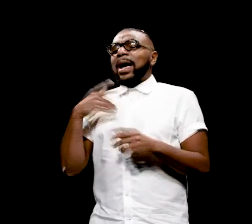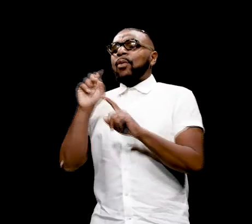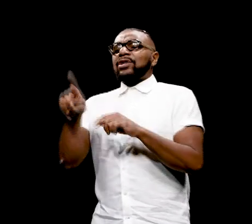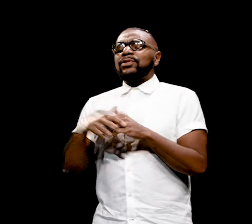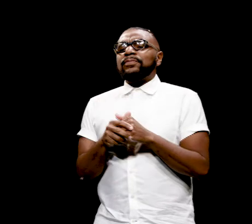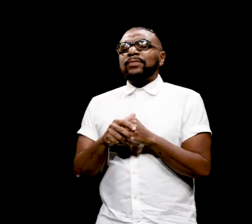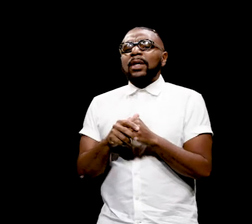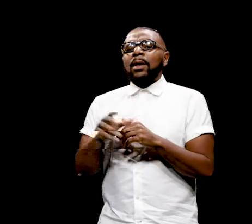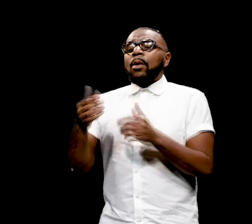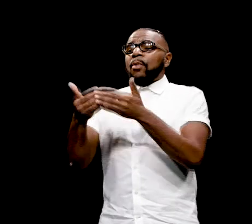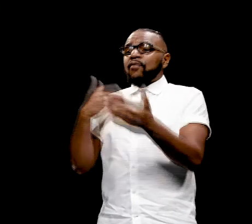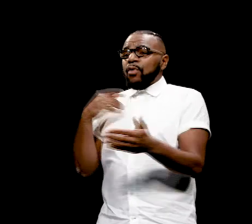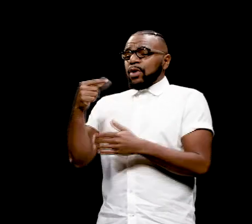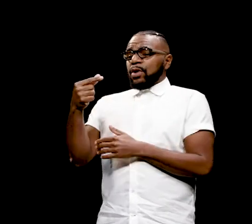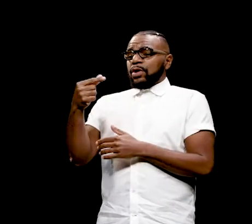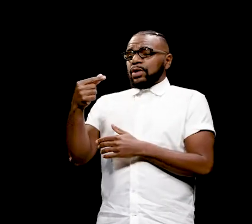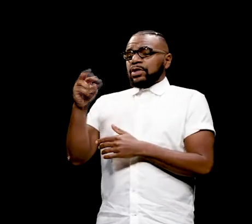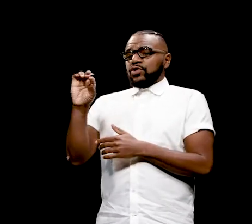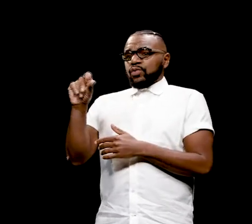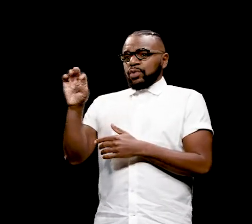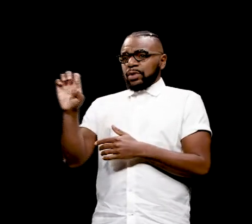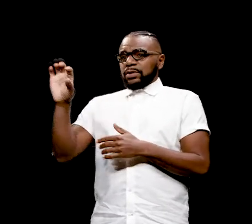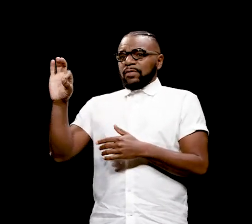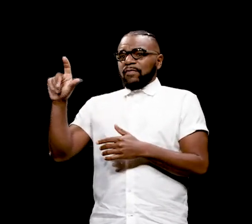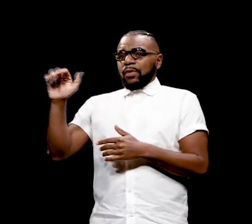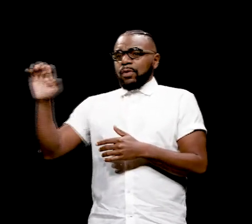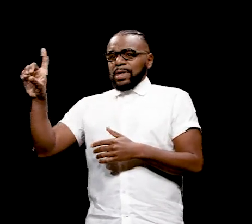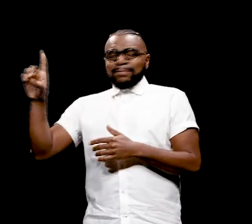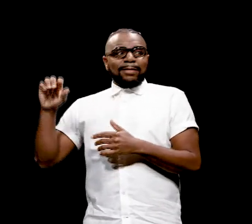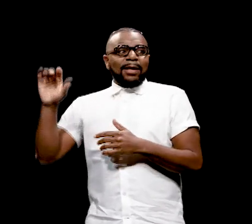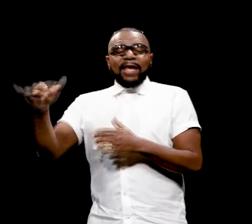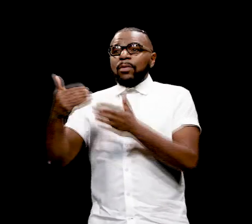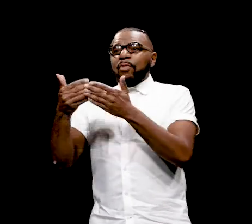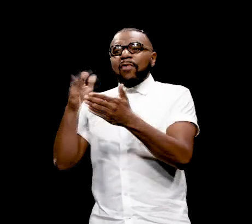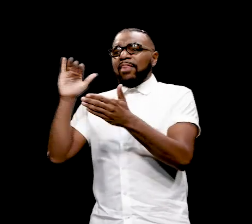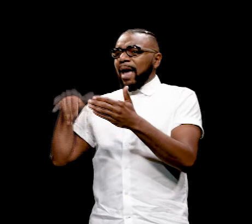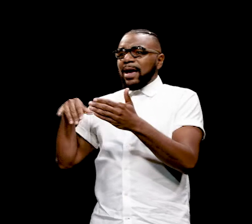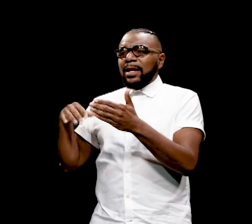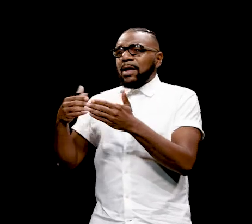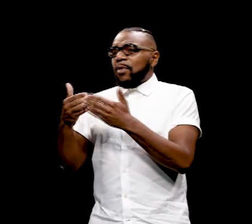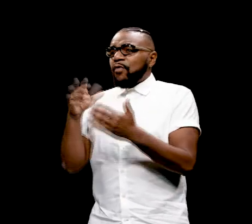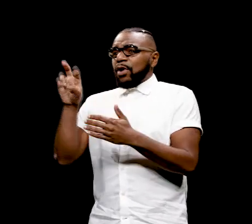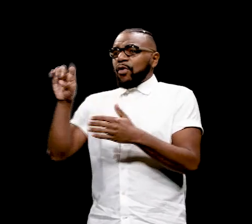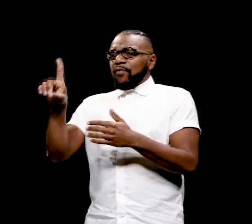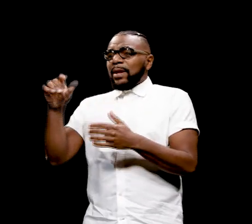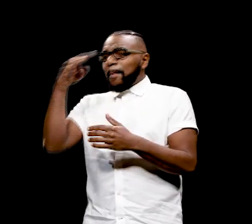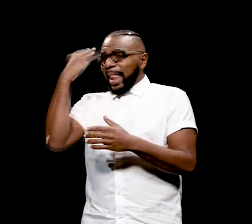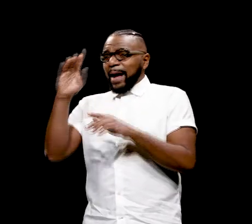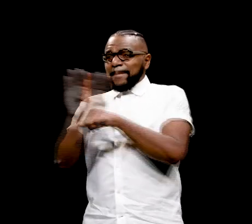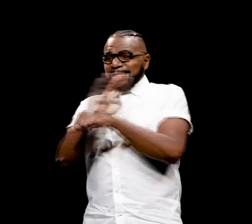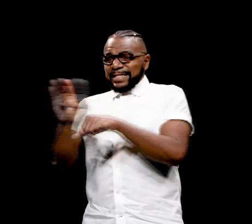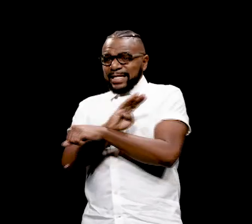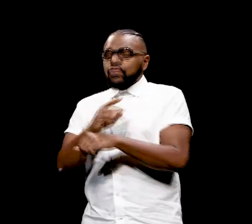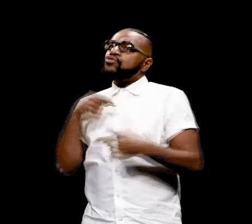civil unrest we see in our city, or even before COVID was a thing, black businesses in Portland were struggling. What are you going to